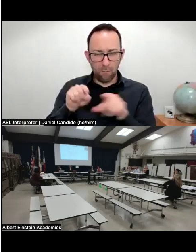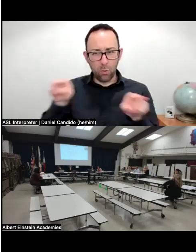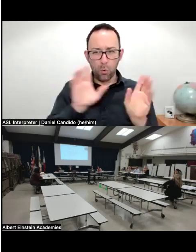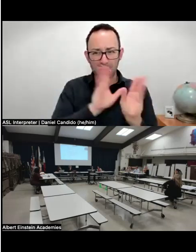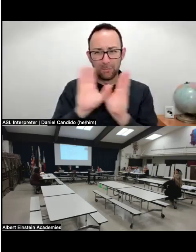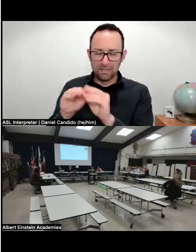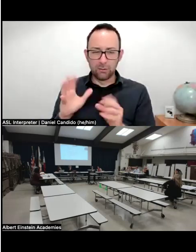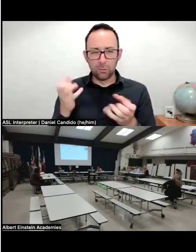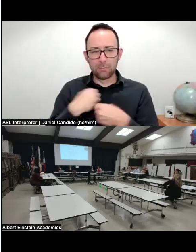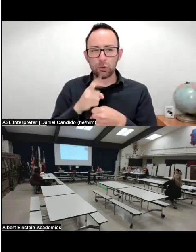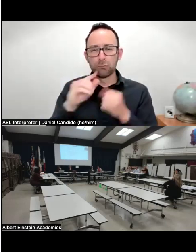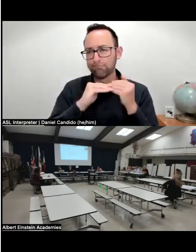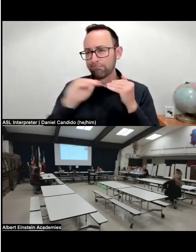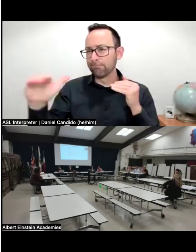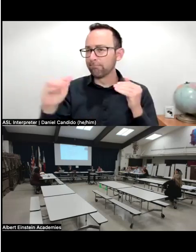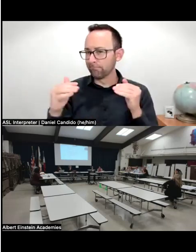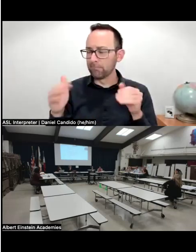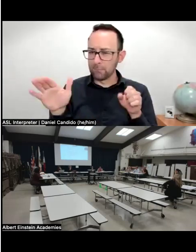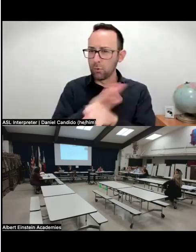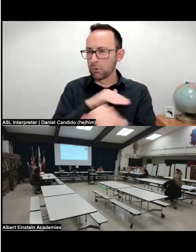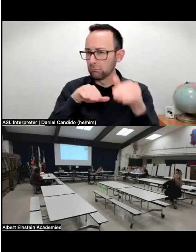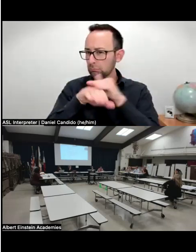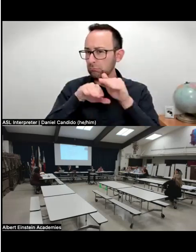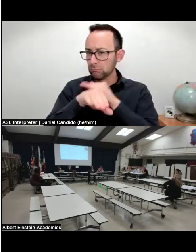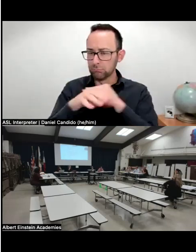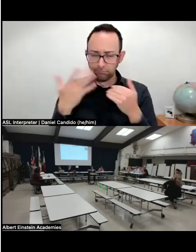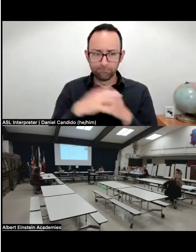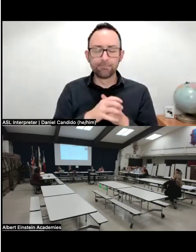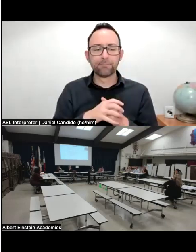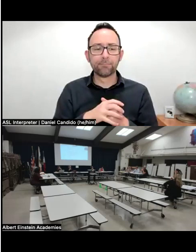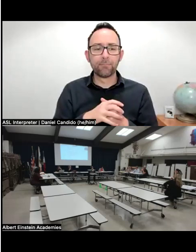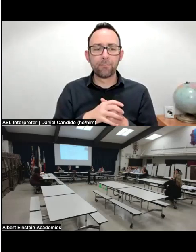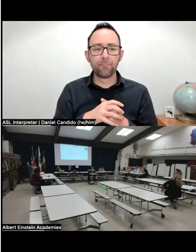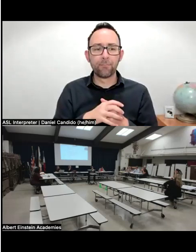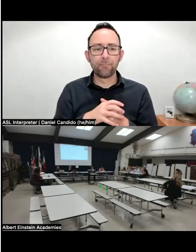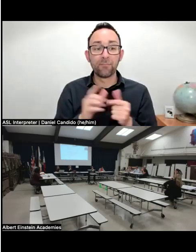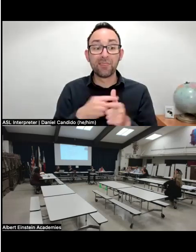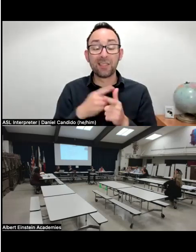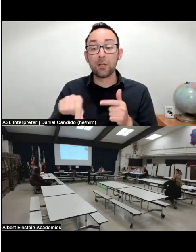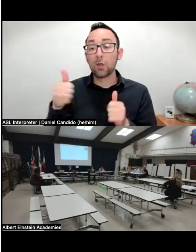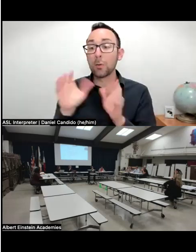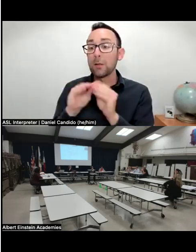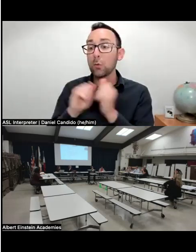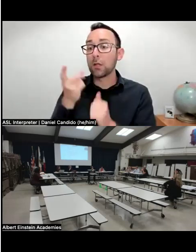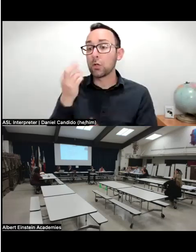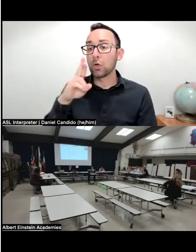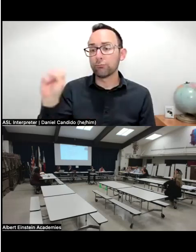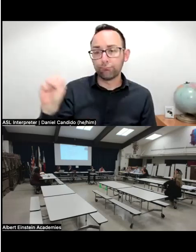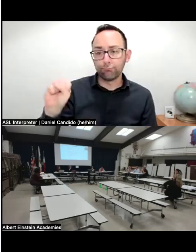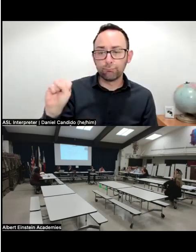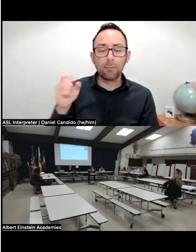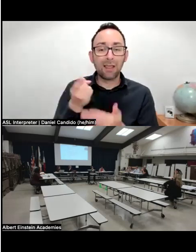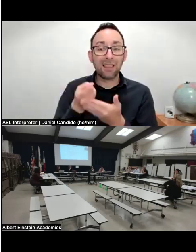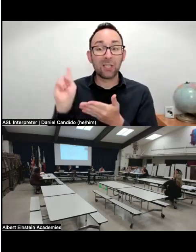for all of those experiences. And in our meeting with Dr. Shredder this last week, he shared